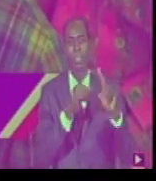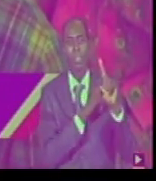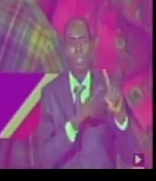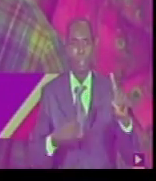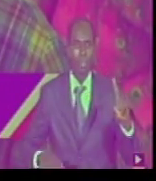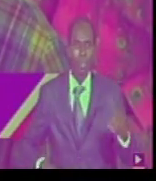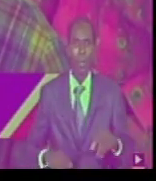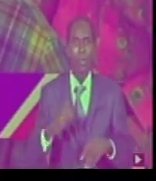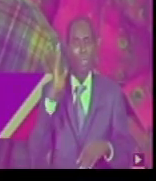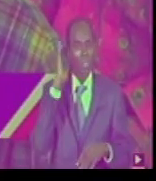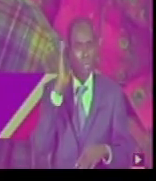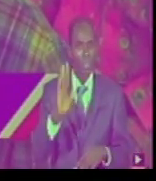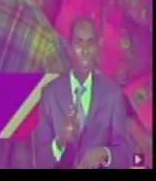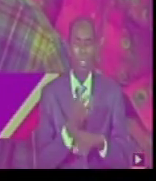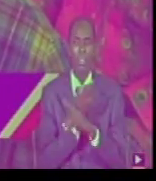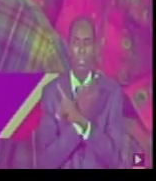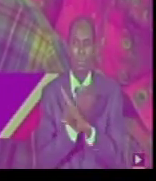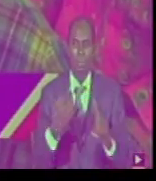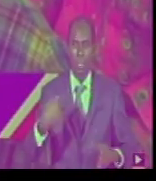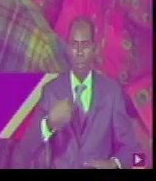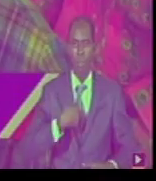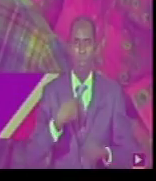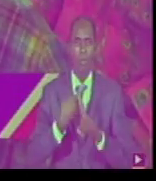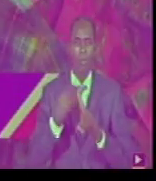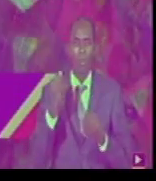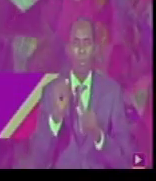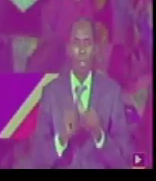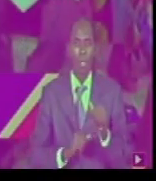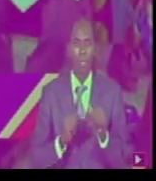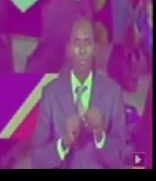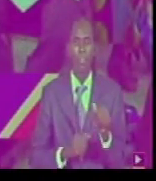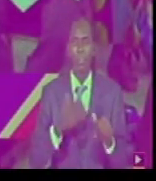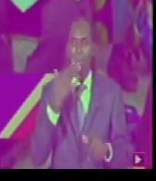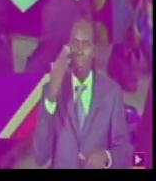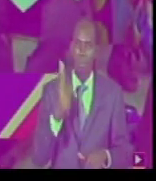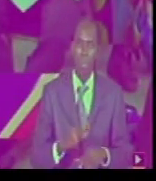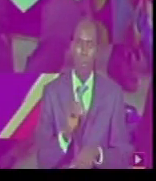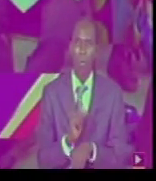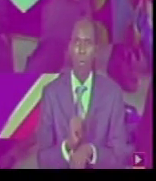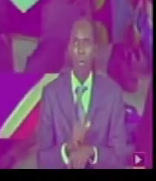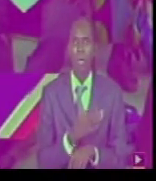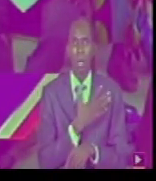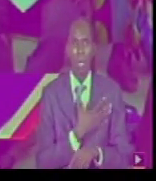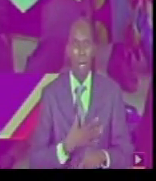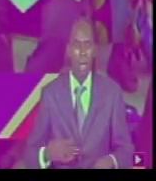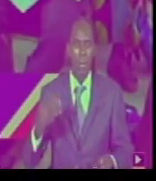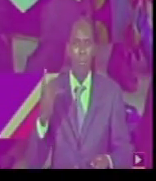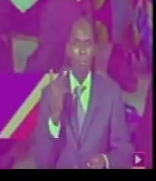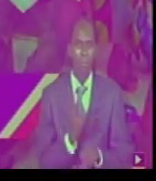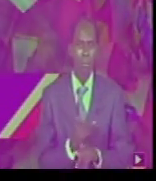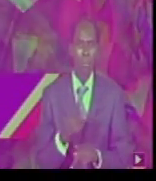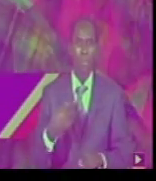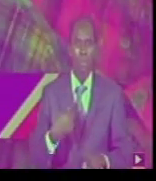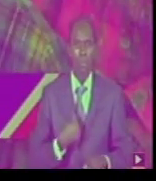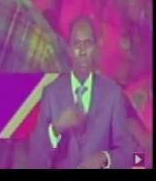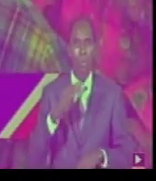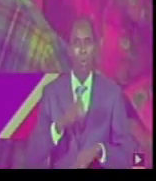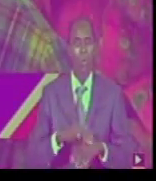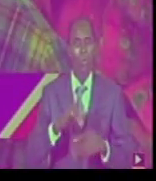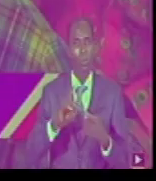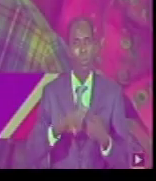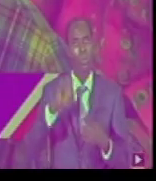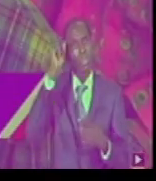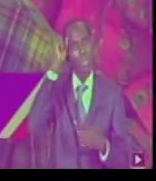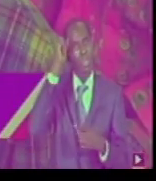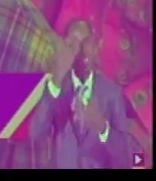every evil work and preserve me unto his heavenly kingdom,